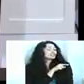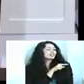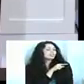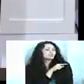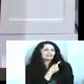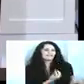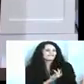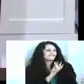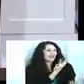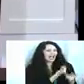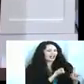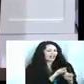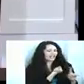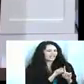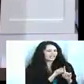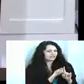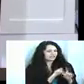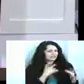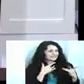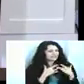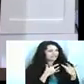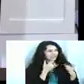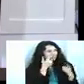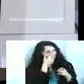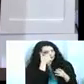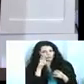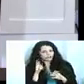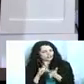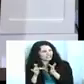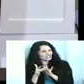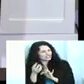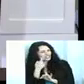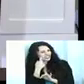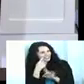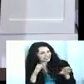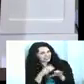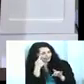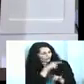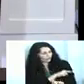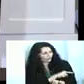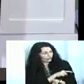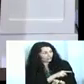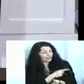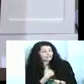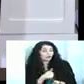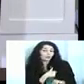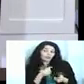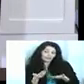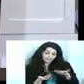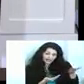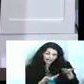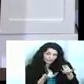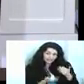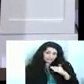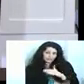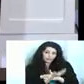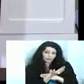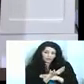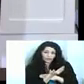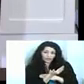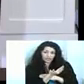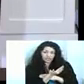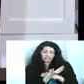on fire for what Jesus had just done for her in her life. And we're invited this morning to align our lives with